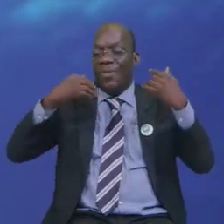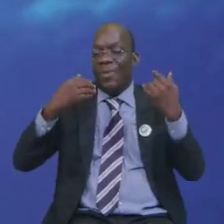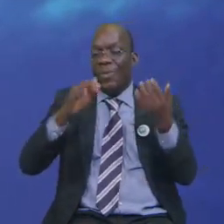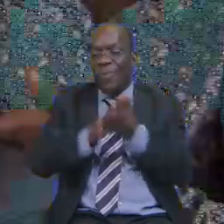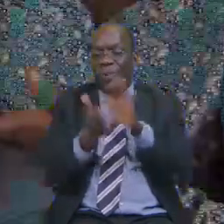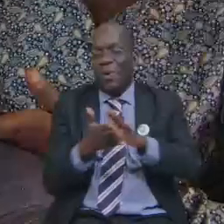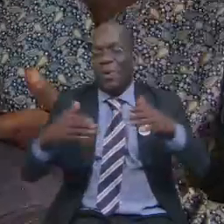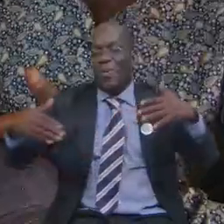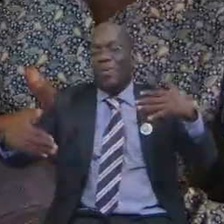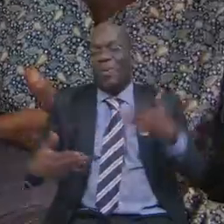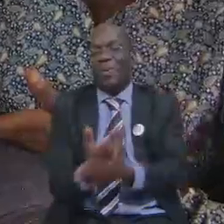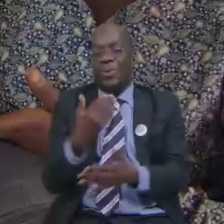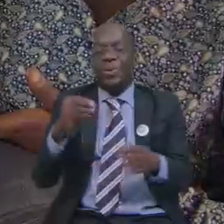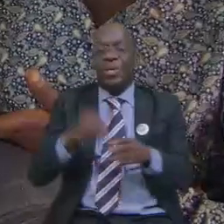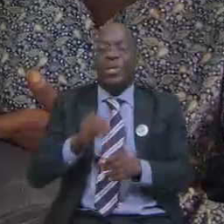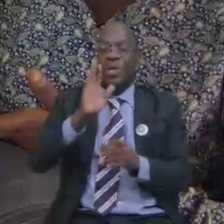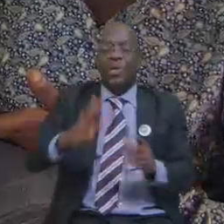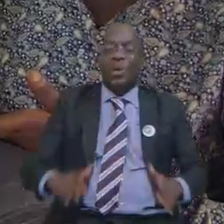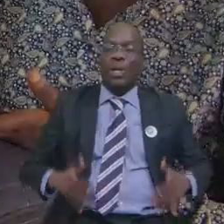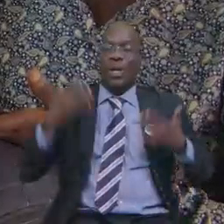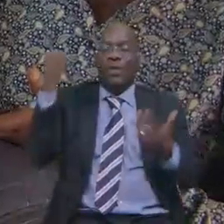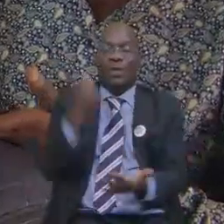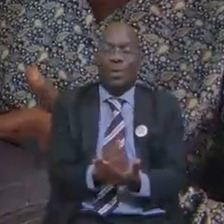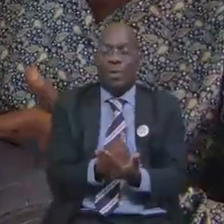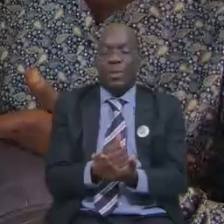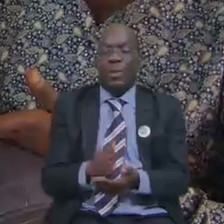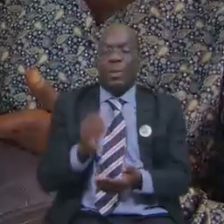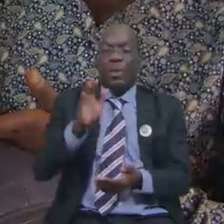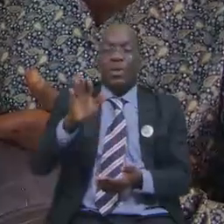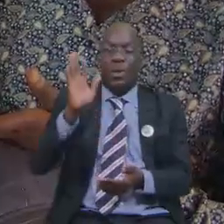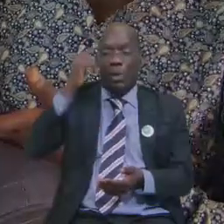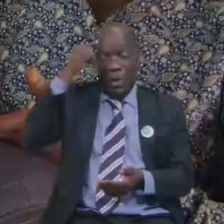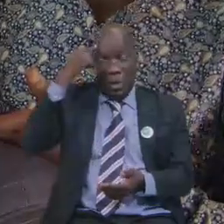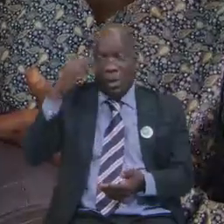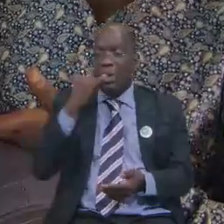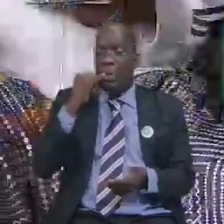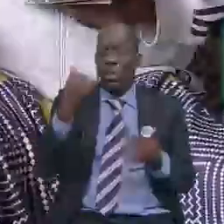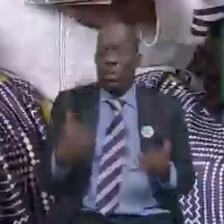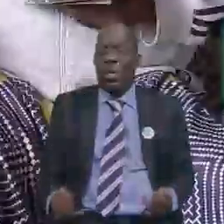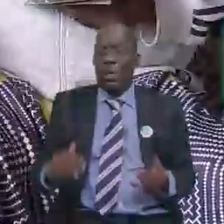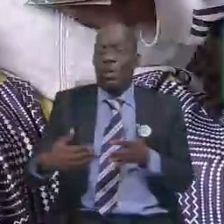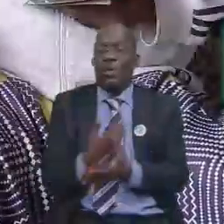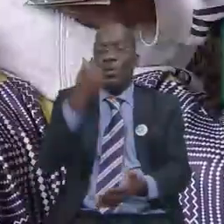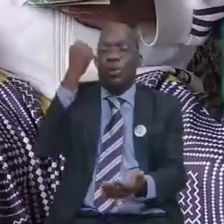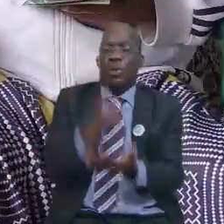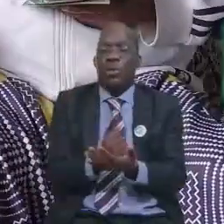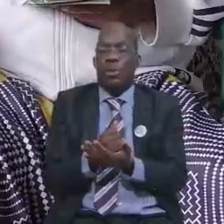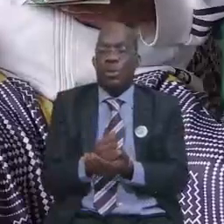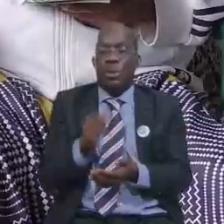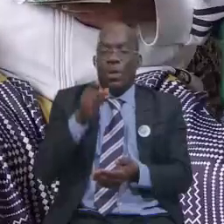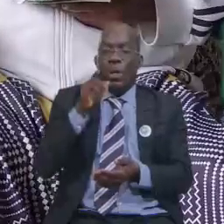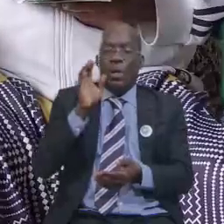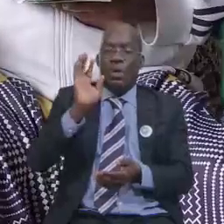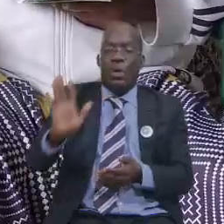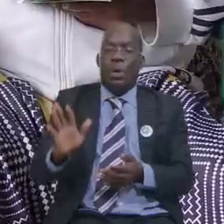new in your life. Your thinking is now new. Your